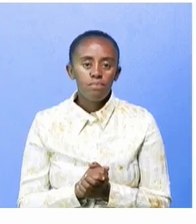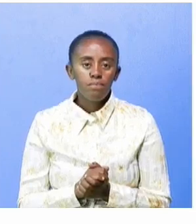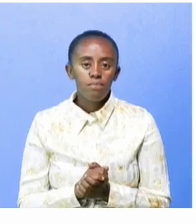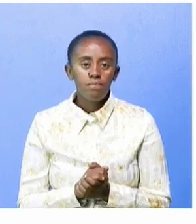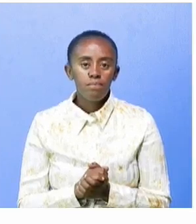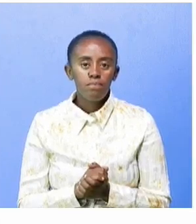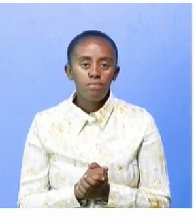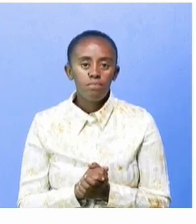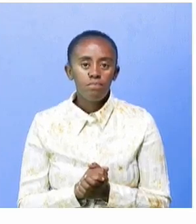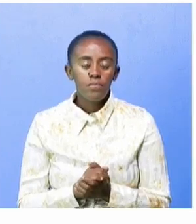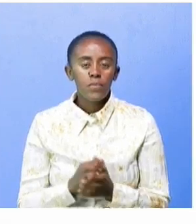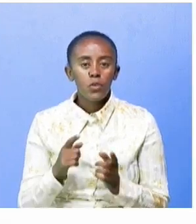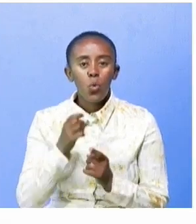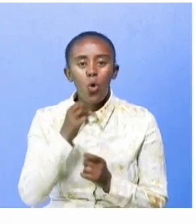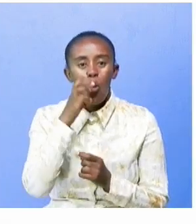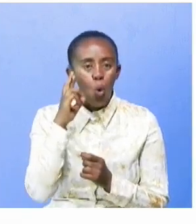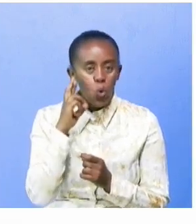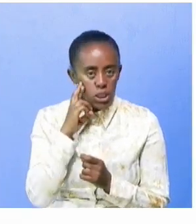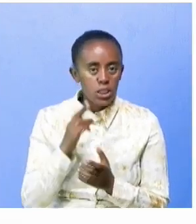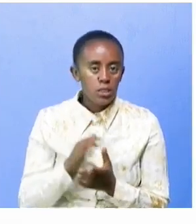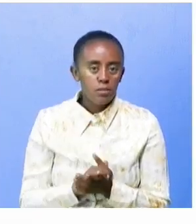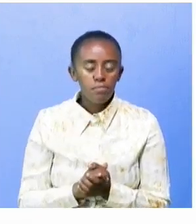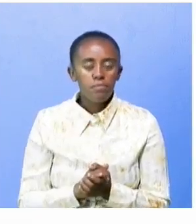dedicated to a cause.